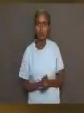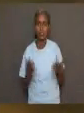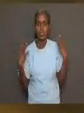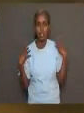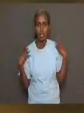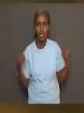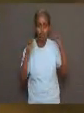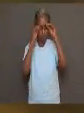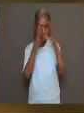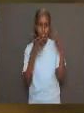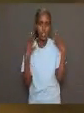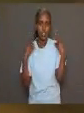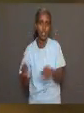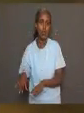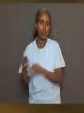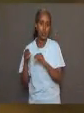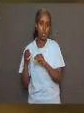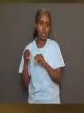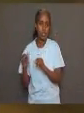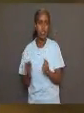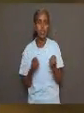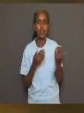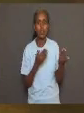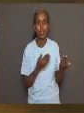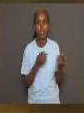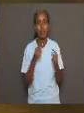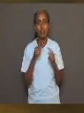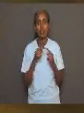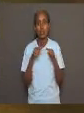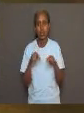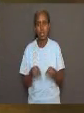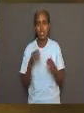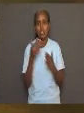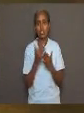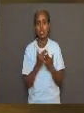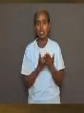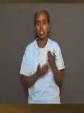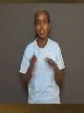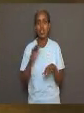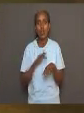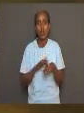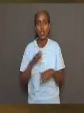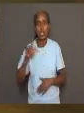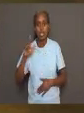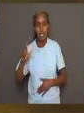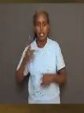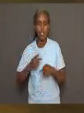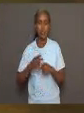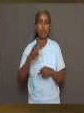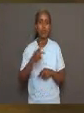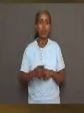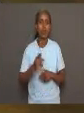Hello, teacher. Hello, students. Welcome to today's lesson on linear